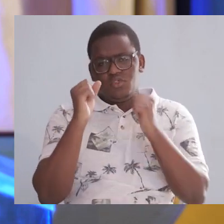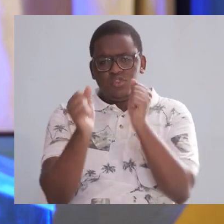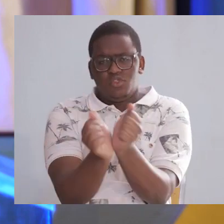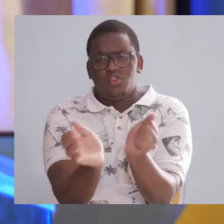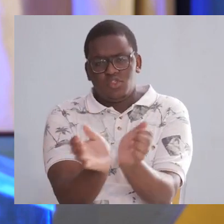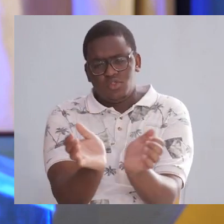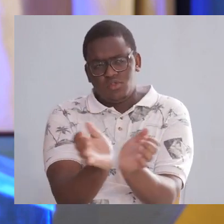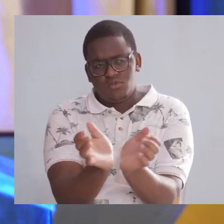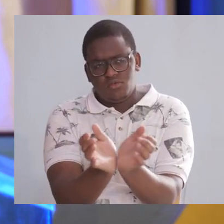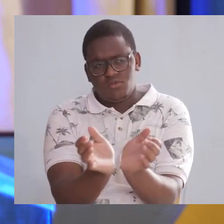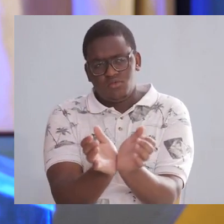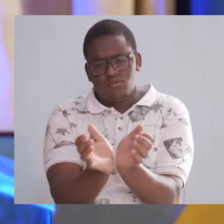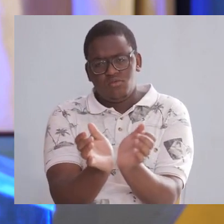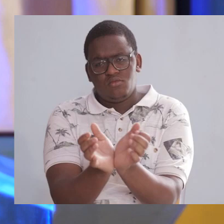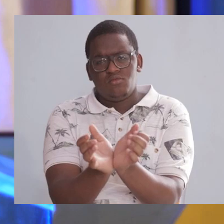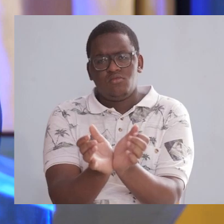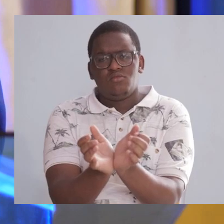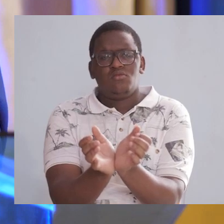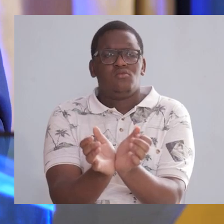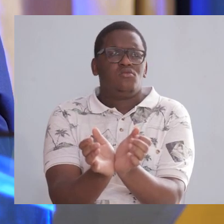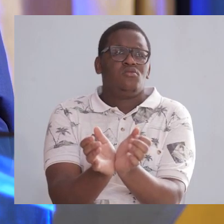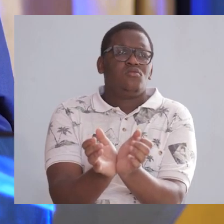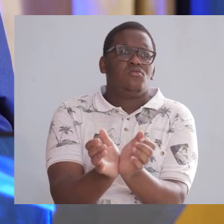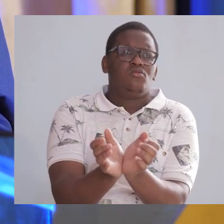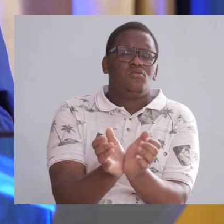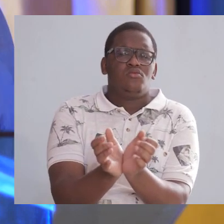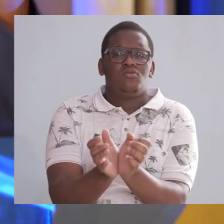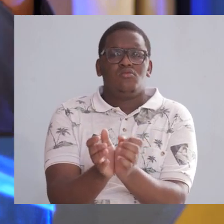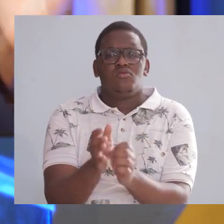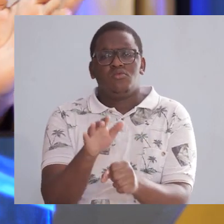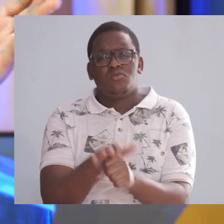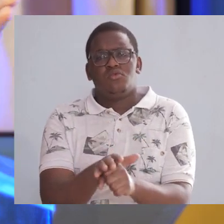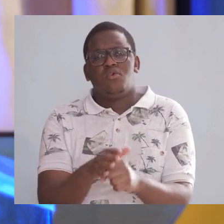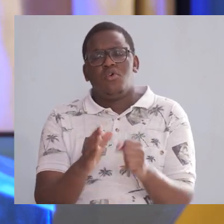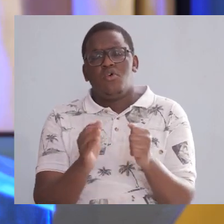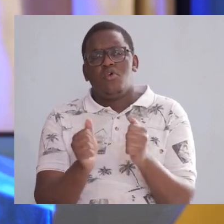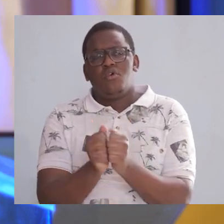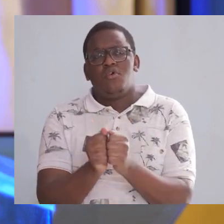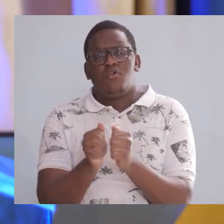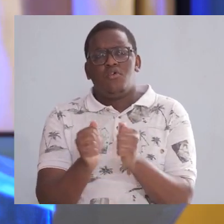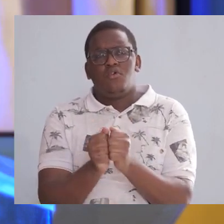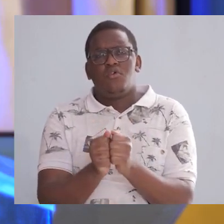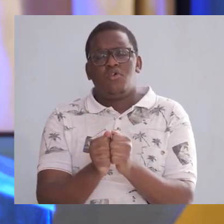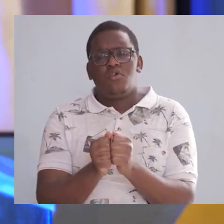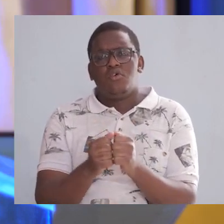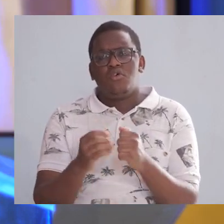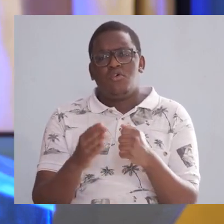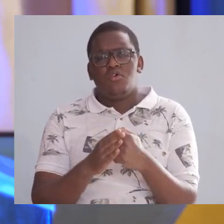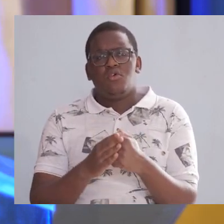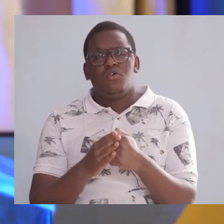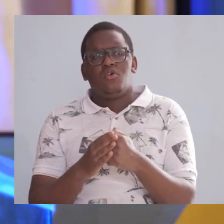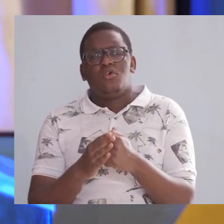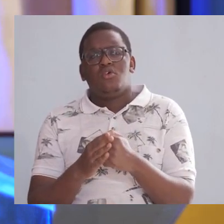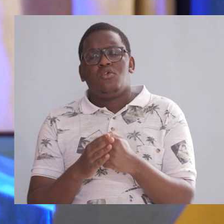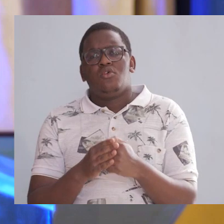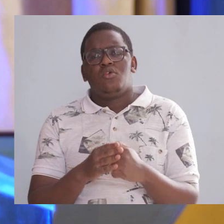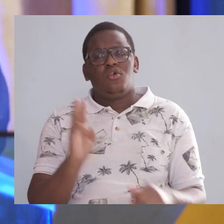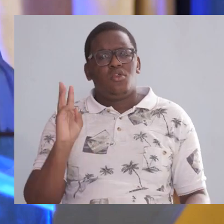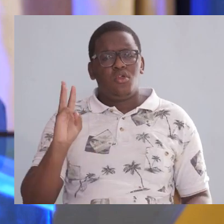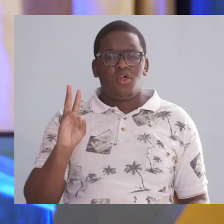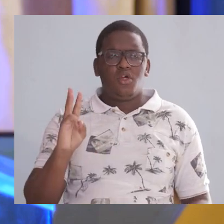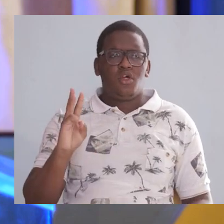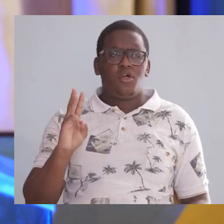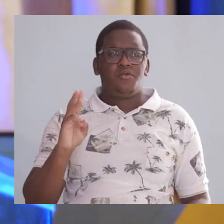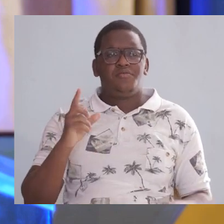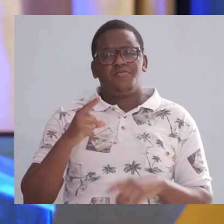America, serving terms, jail terms that are ranging between 14 to 3 years. The one